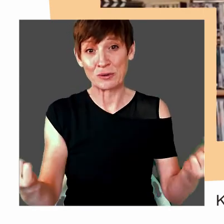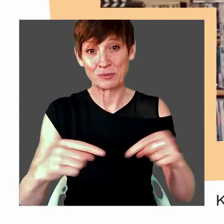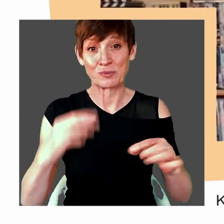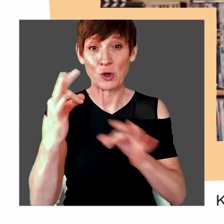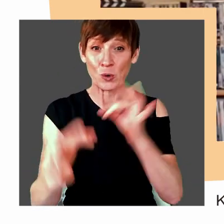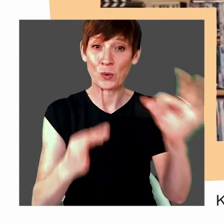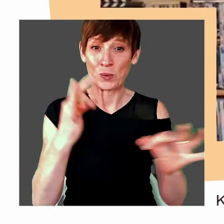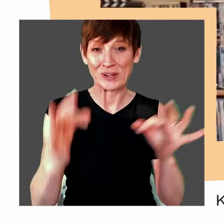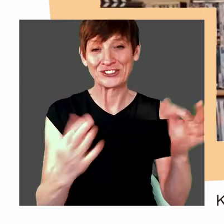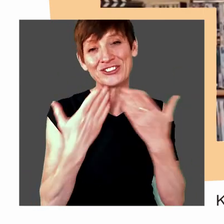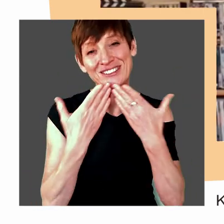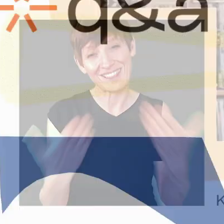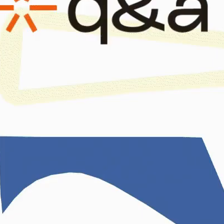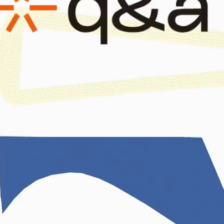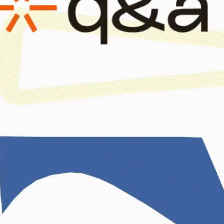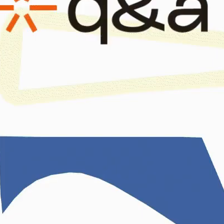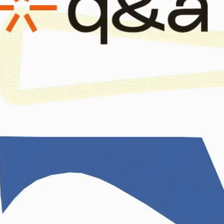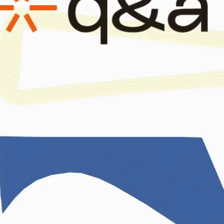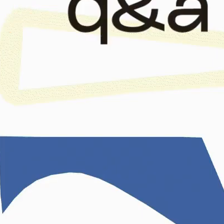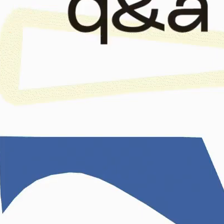Thanks.